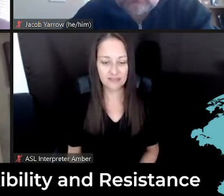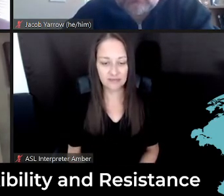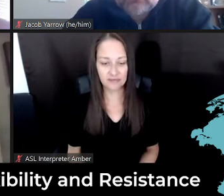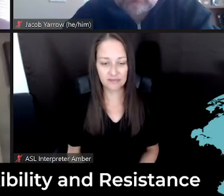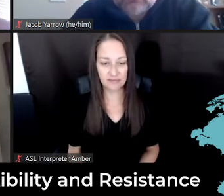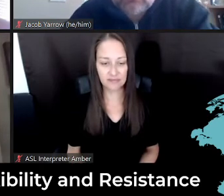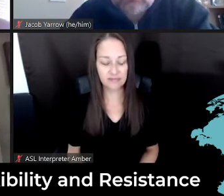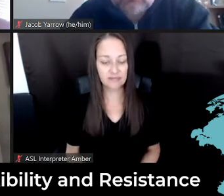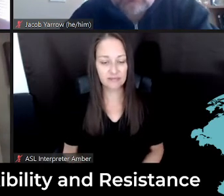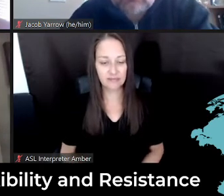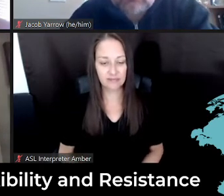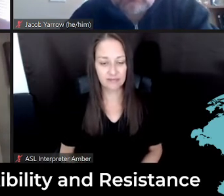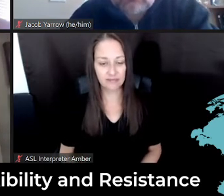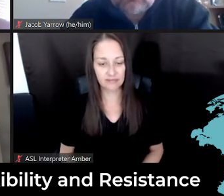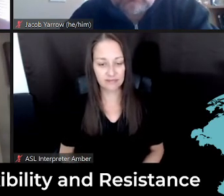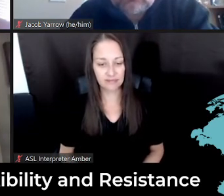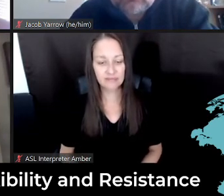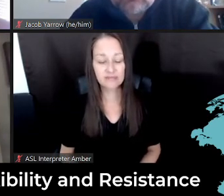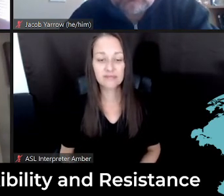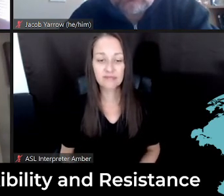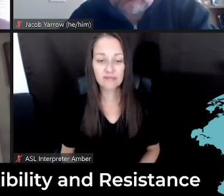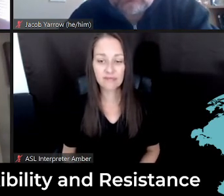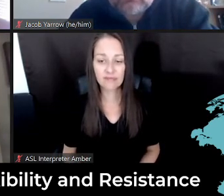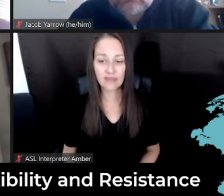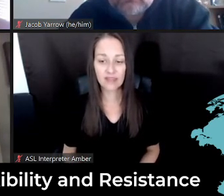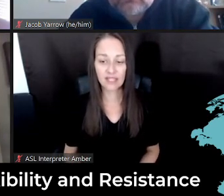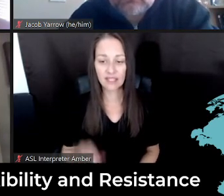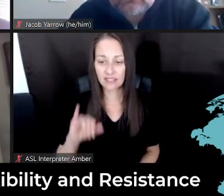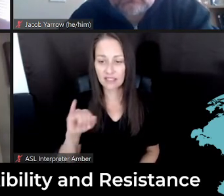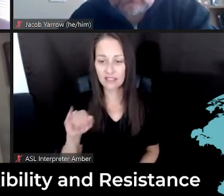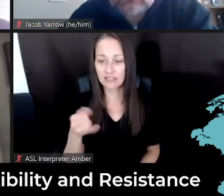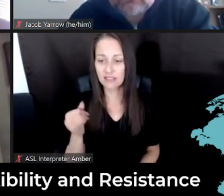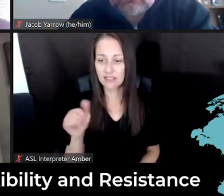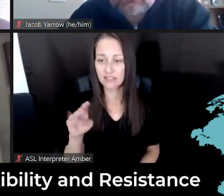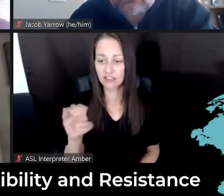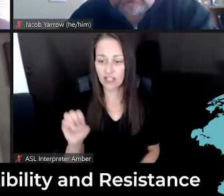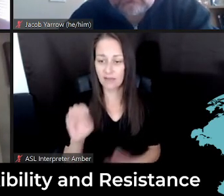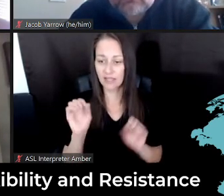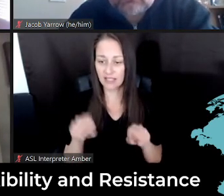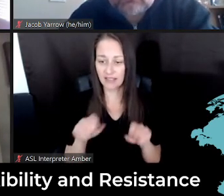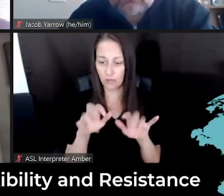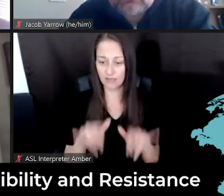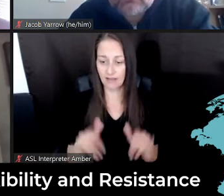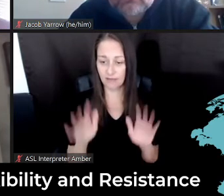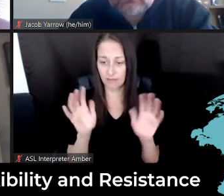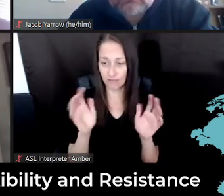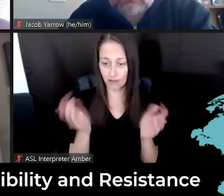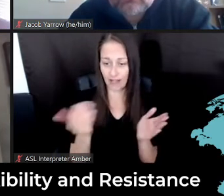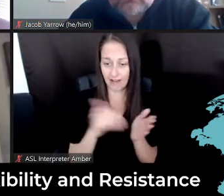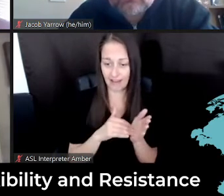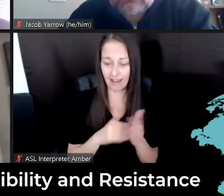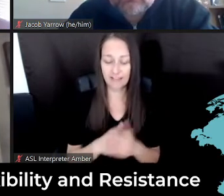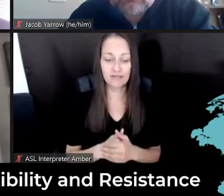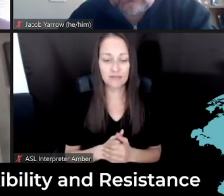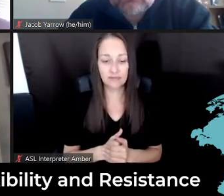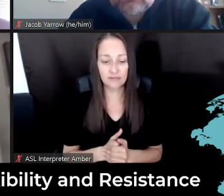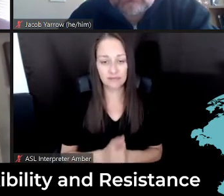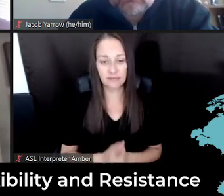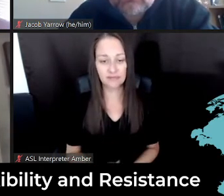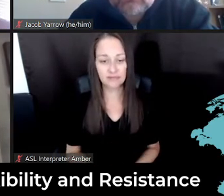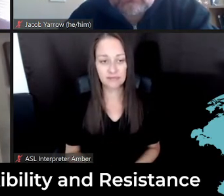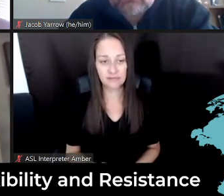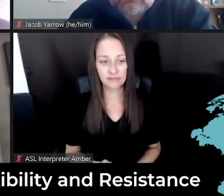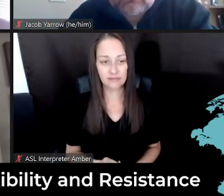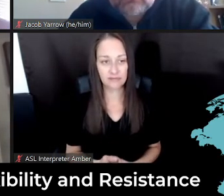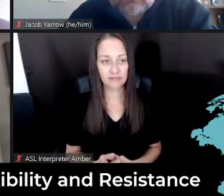Again, I wonder if there, Jamie, do you know, is there a way to do that, to throw those into the chat again so people can see them, but I will say them. For the